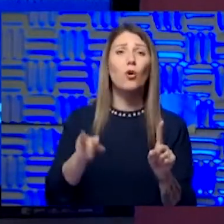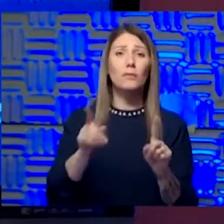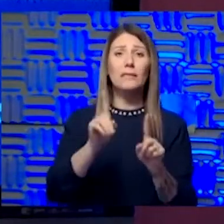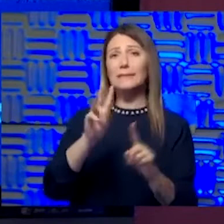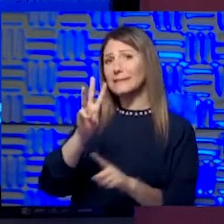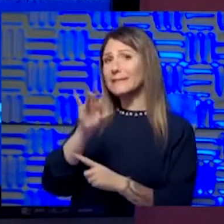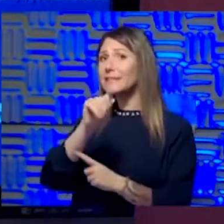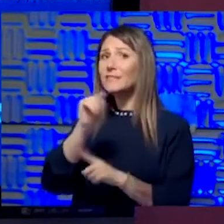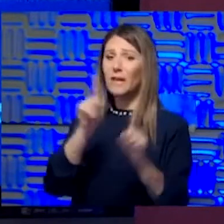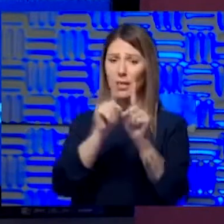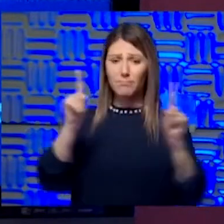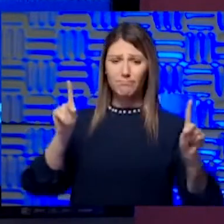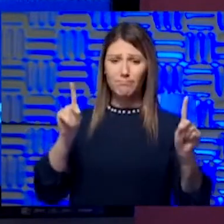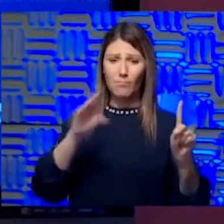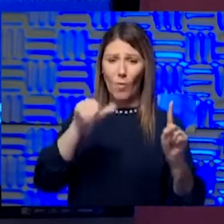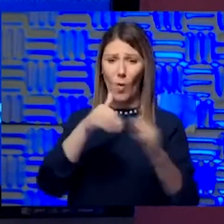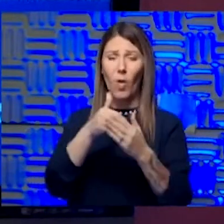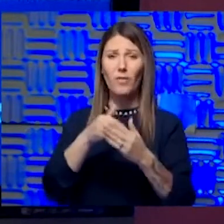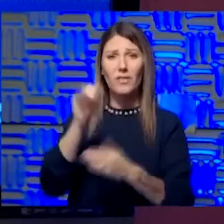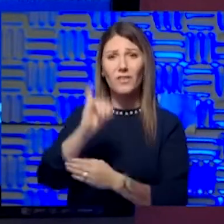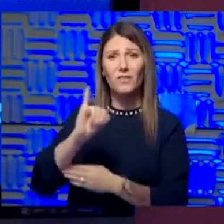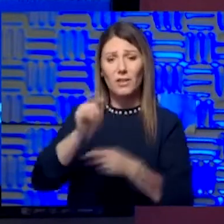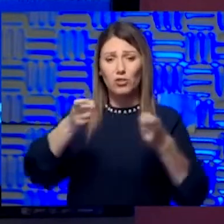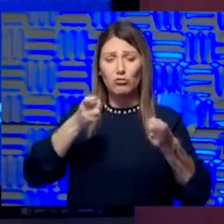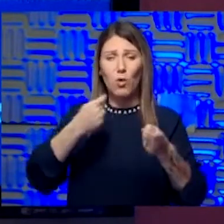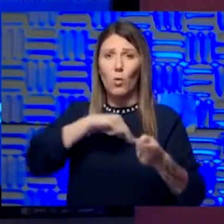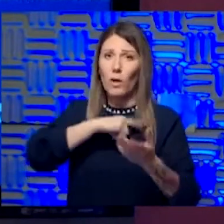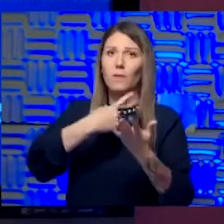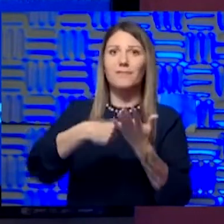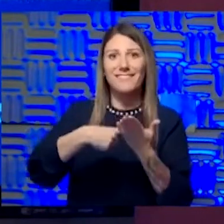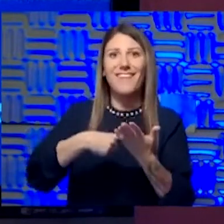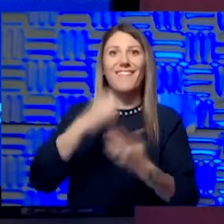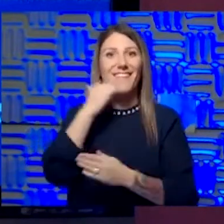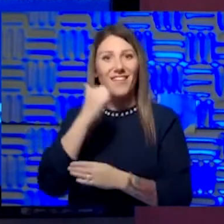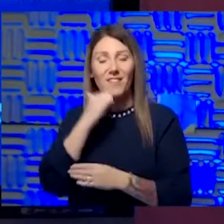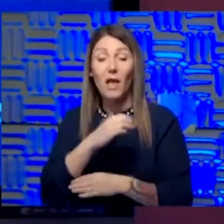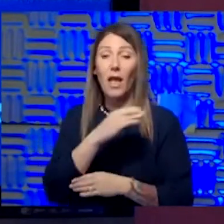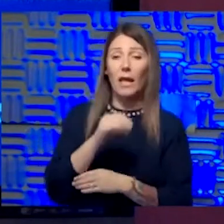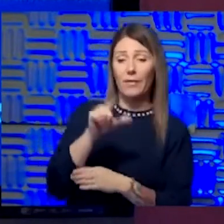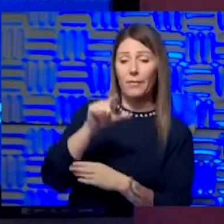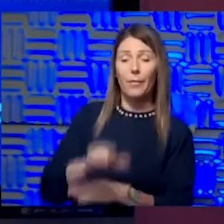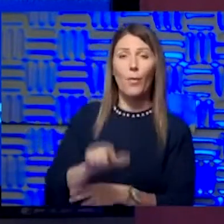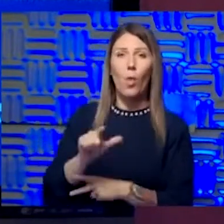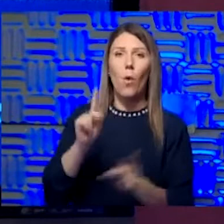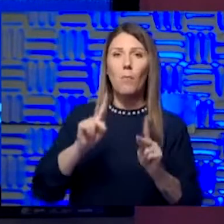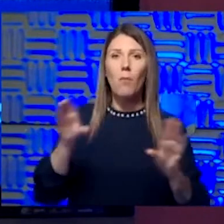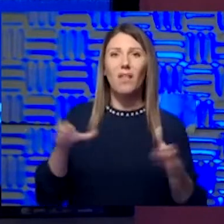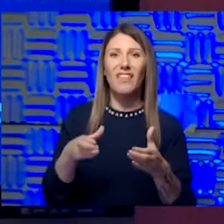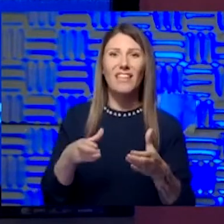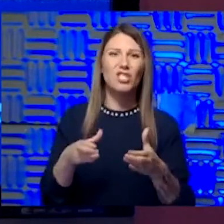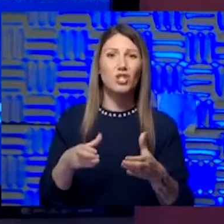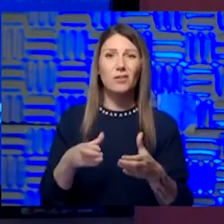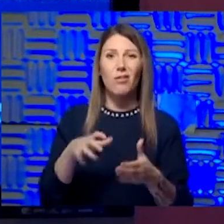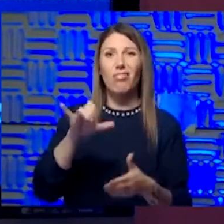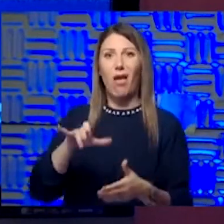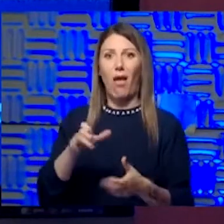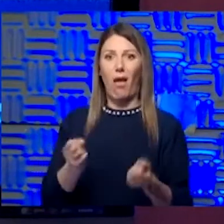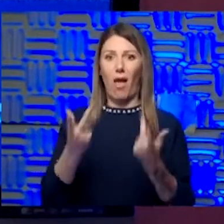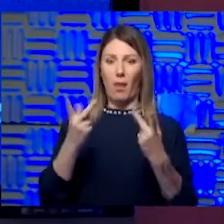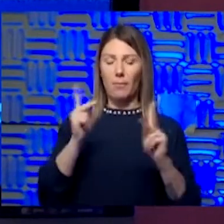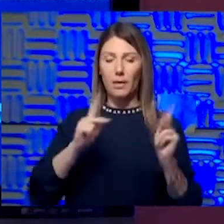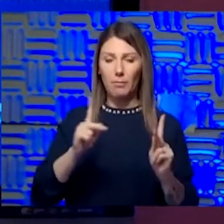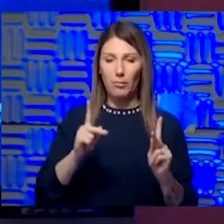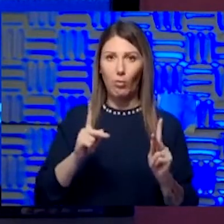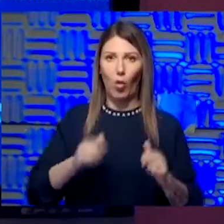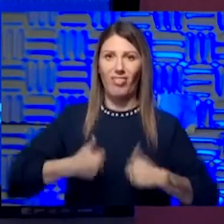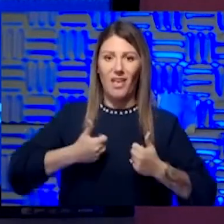infection control precautions we've talked about so much. I also think that our lower population density has helped. I think the next big challenge for us